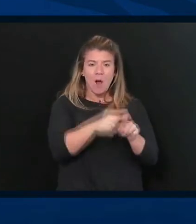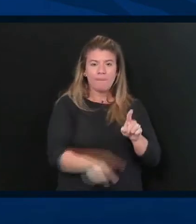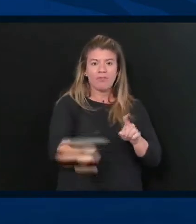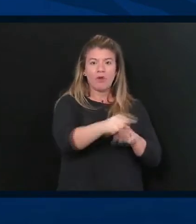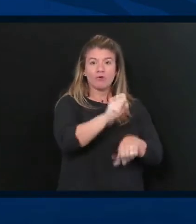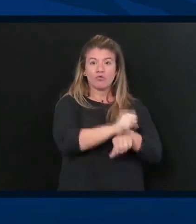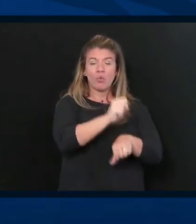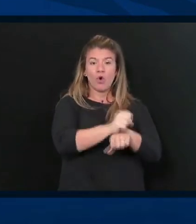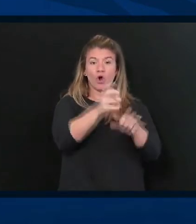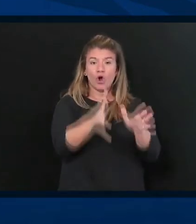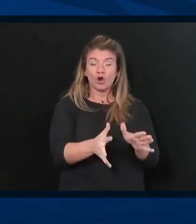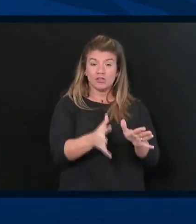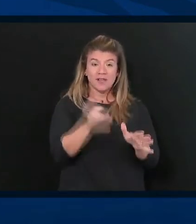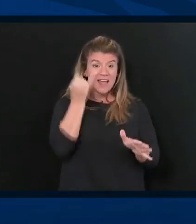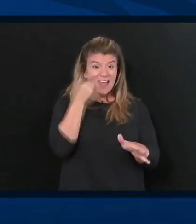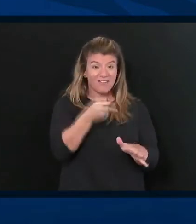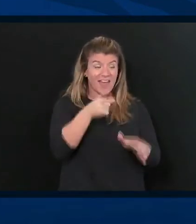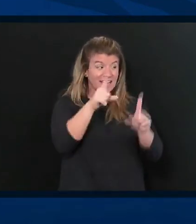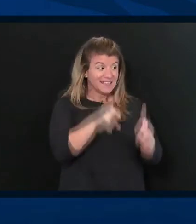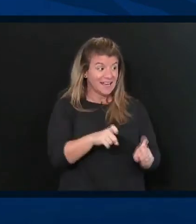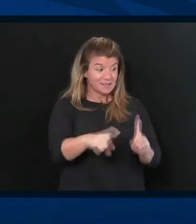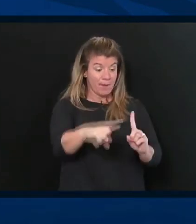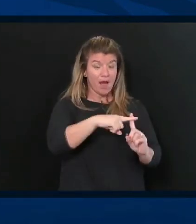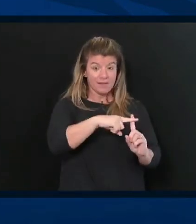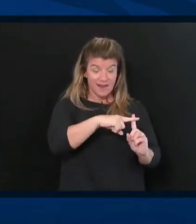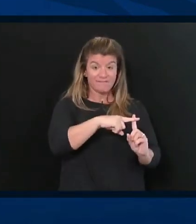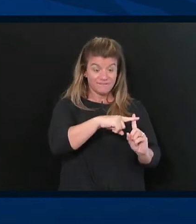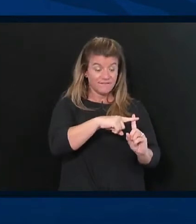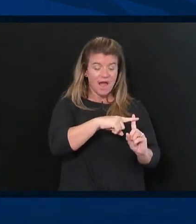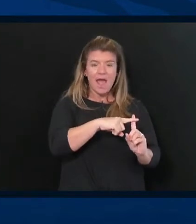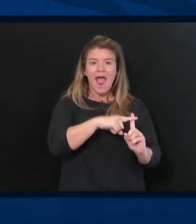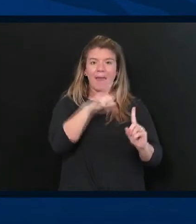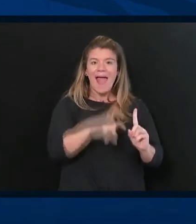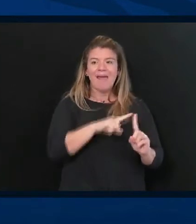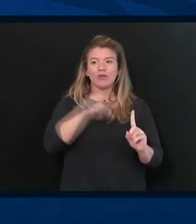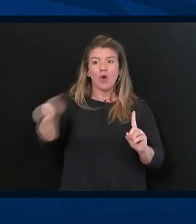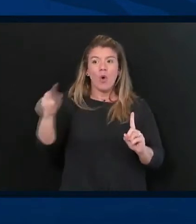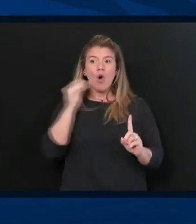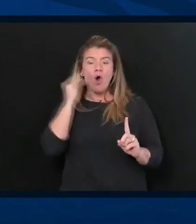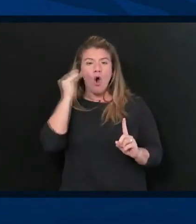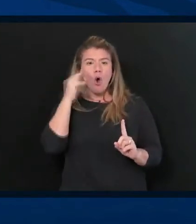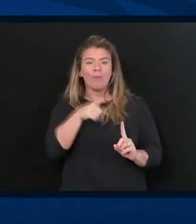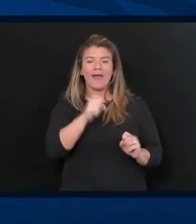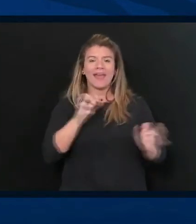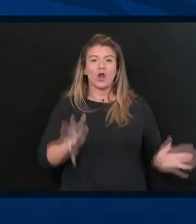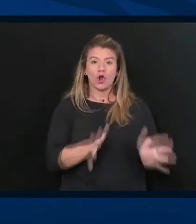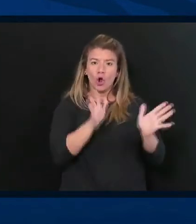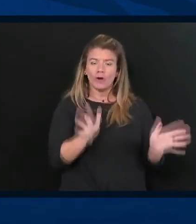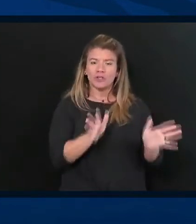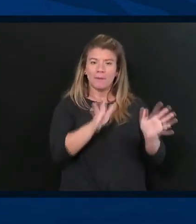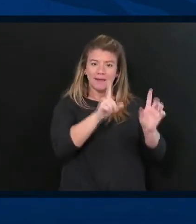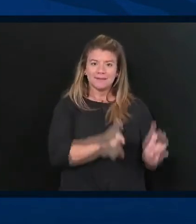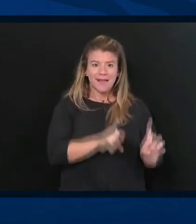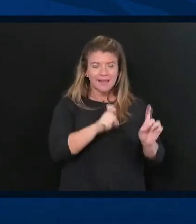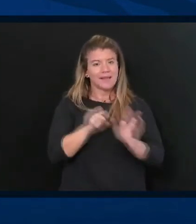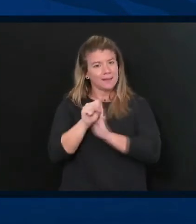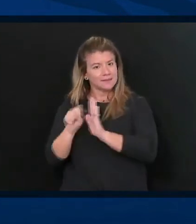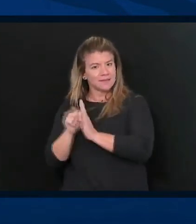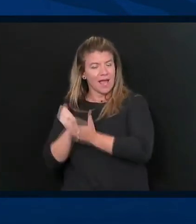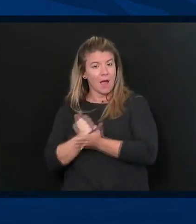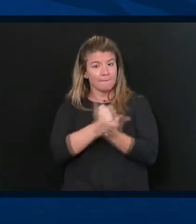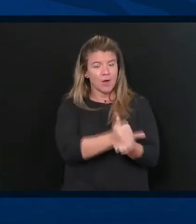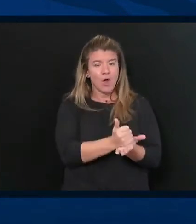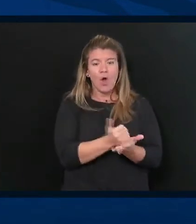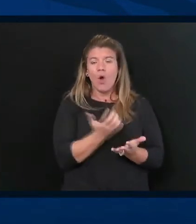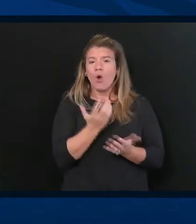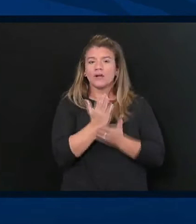financially if they test positive, and that way they're incentivized to be tested? Or can you talk with the healthcare providers to find